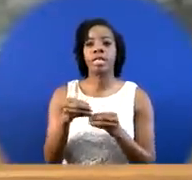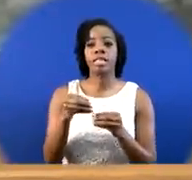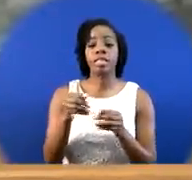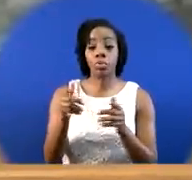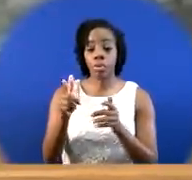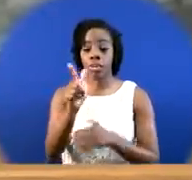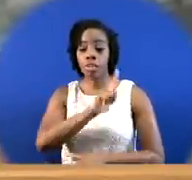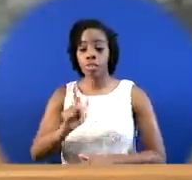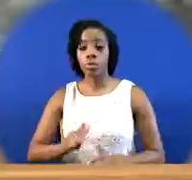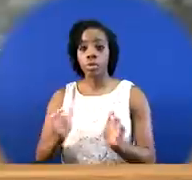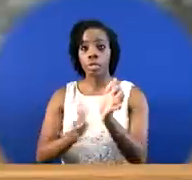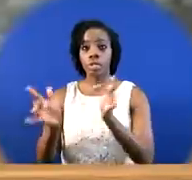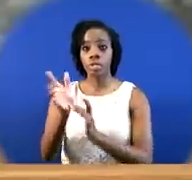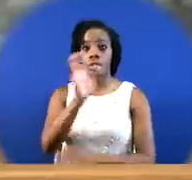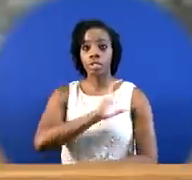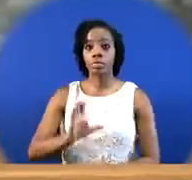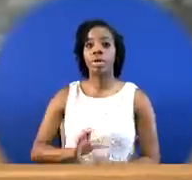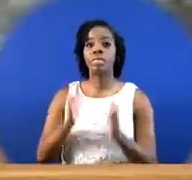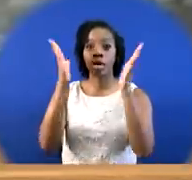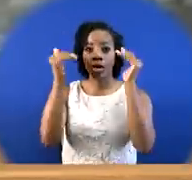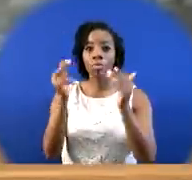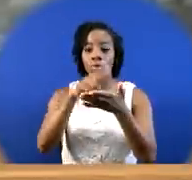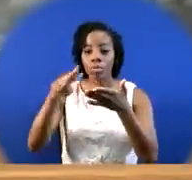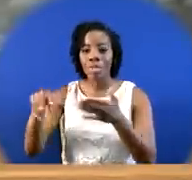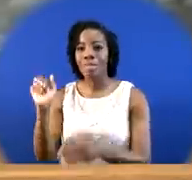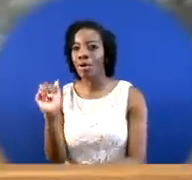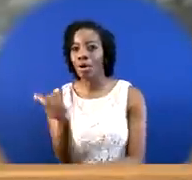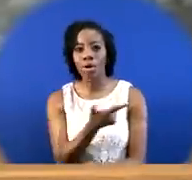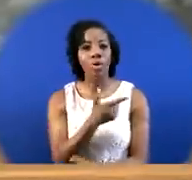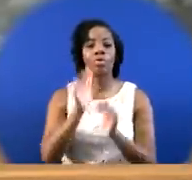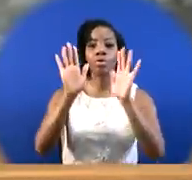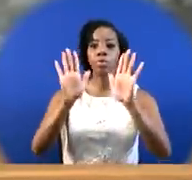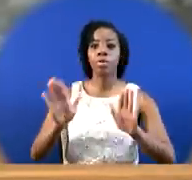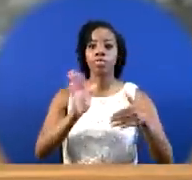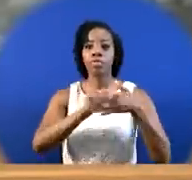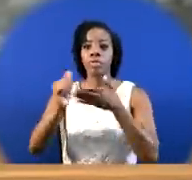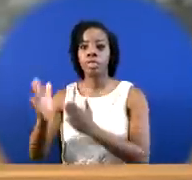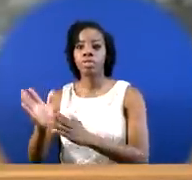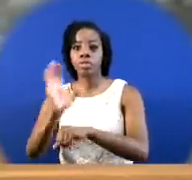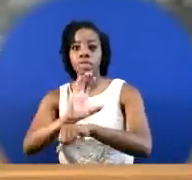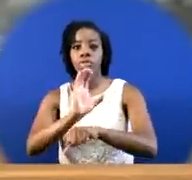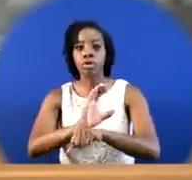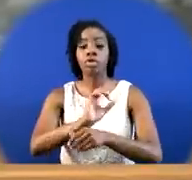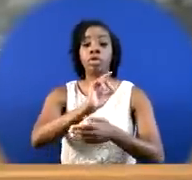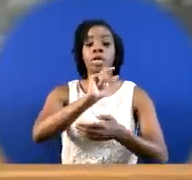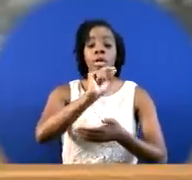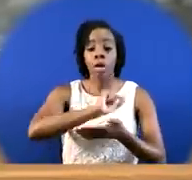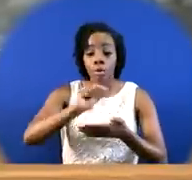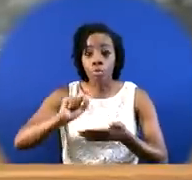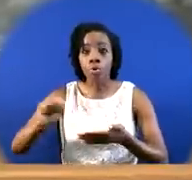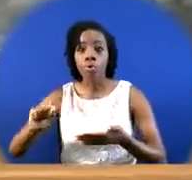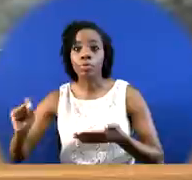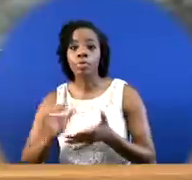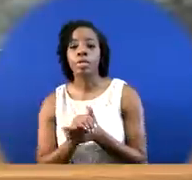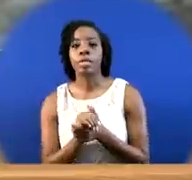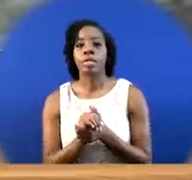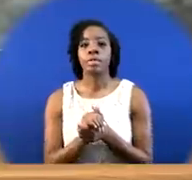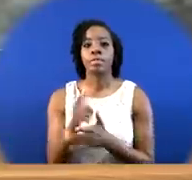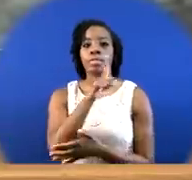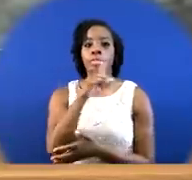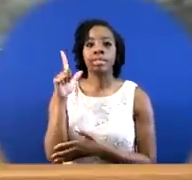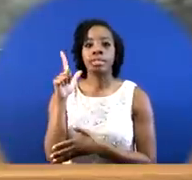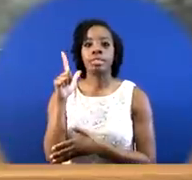And I hope that you will read all these meditations that all these wonderful clergy persons have written over these weeks of the Lenten season.